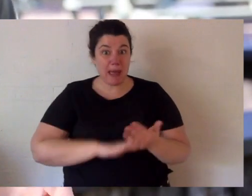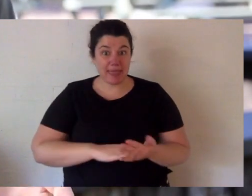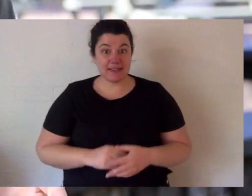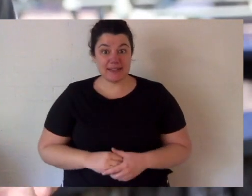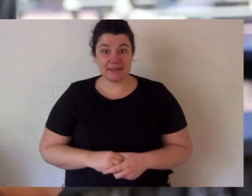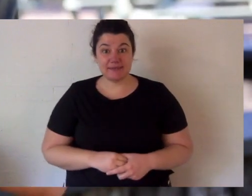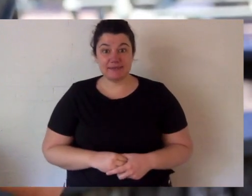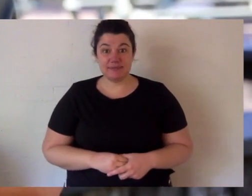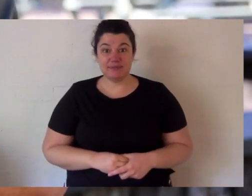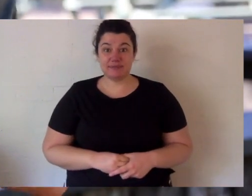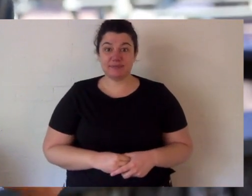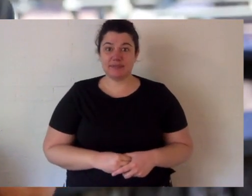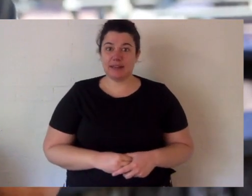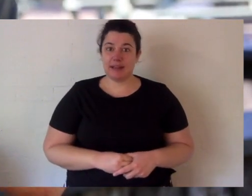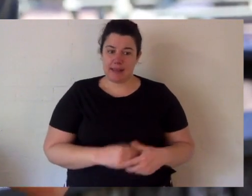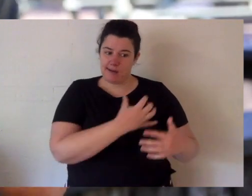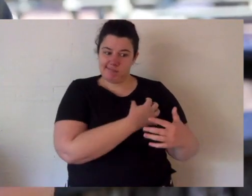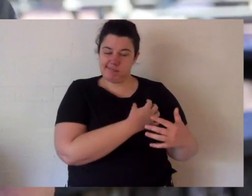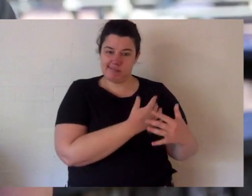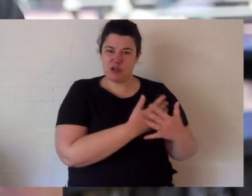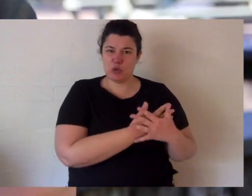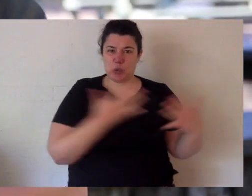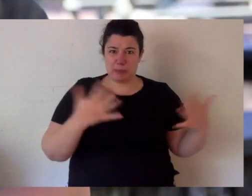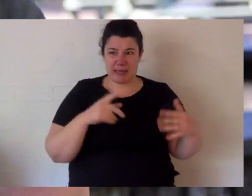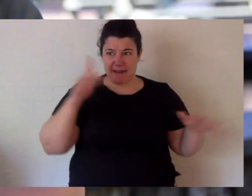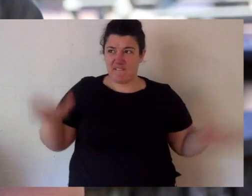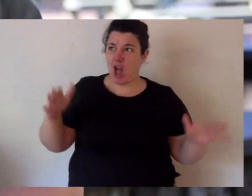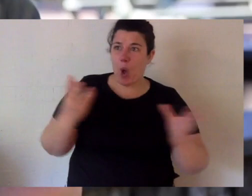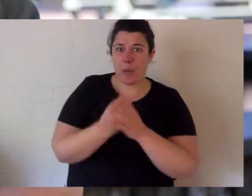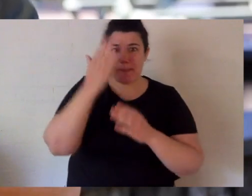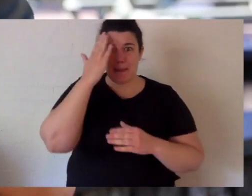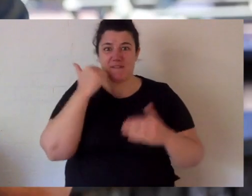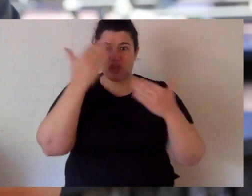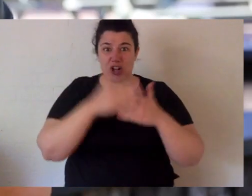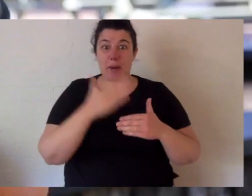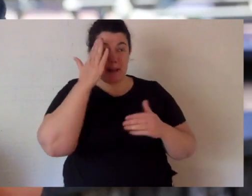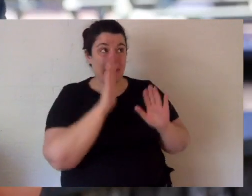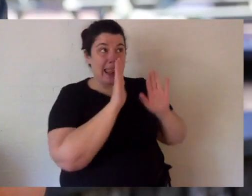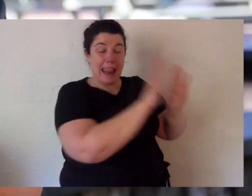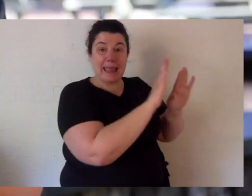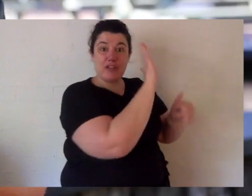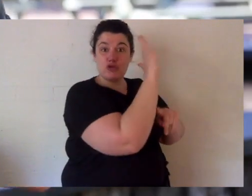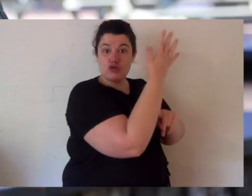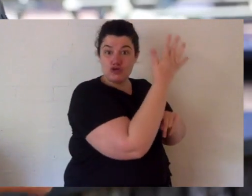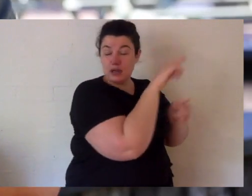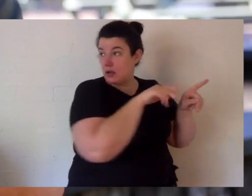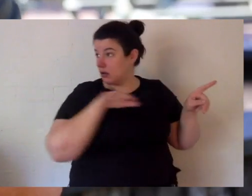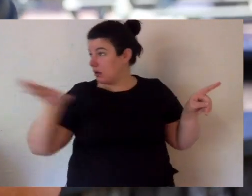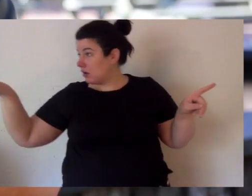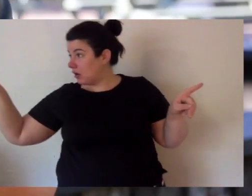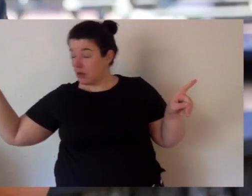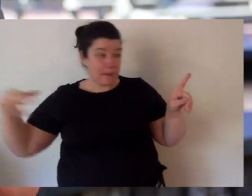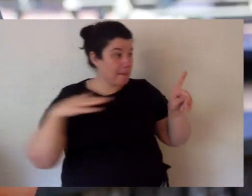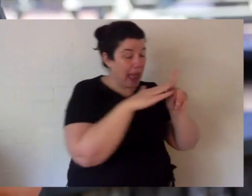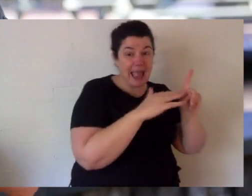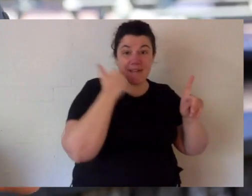life. Now, at a particular point, it's too big to fly out with mum every night, so mum leaves it at the roost. And she comes back and